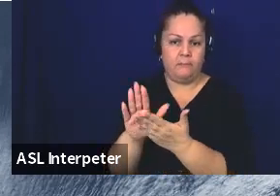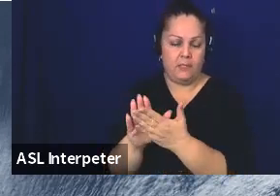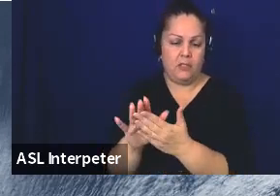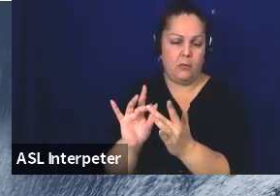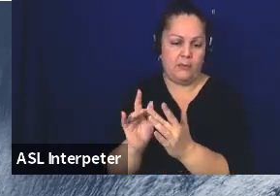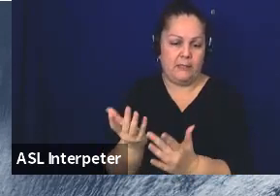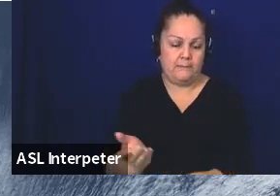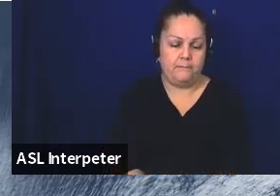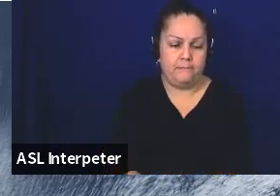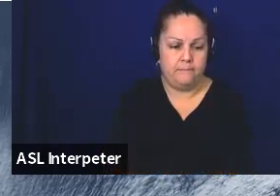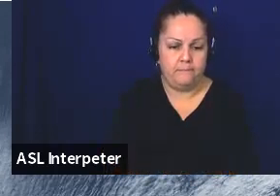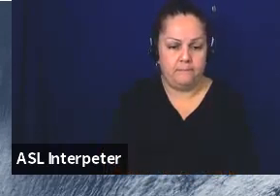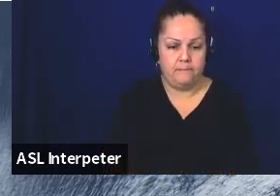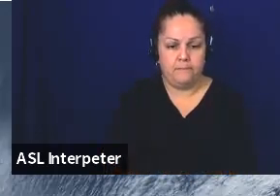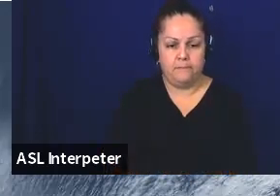website.